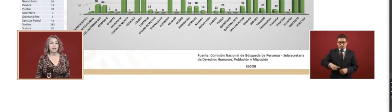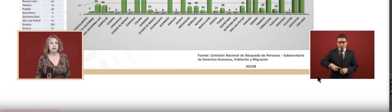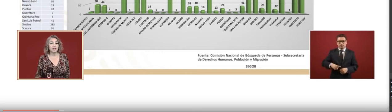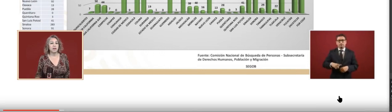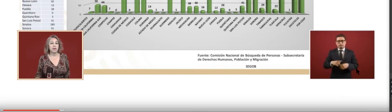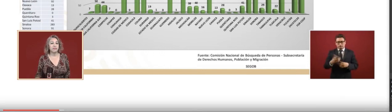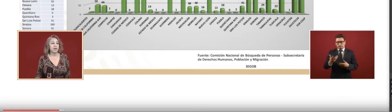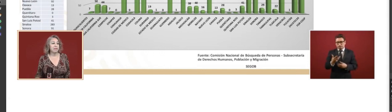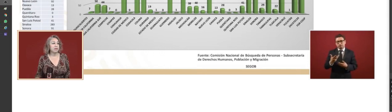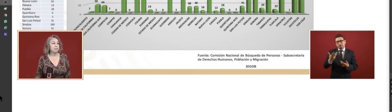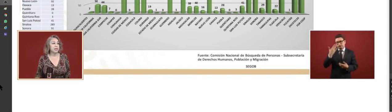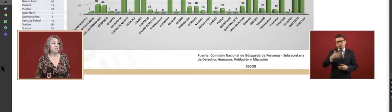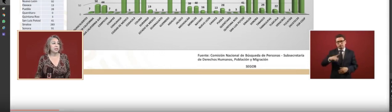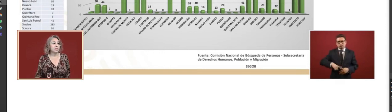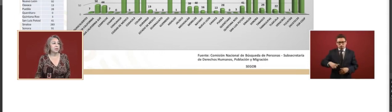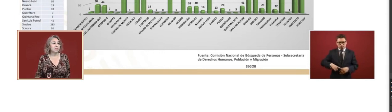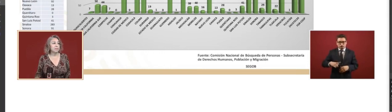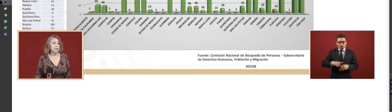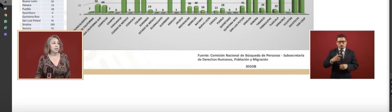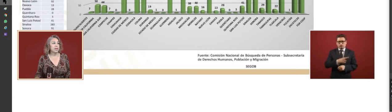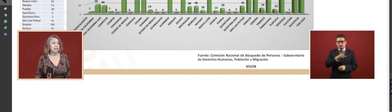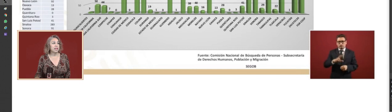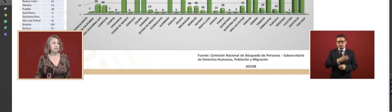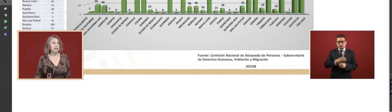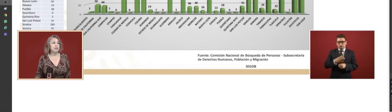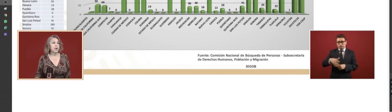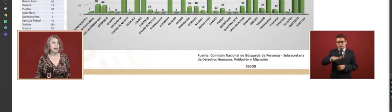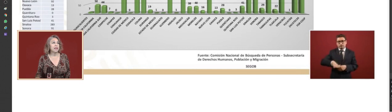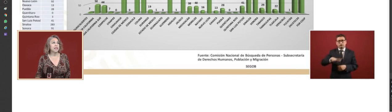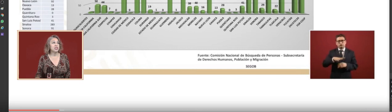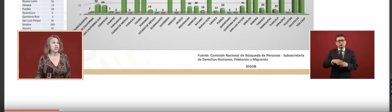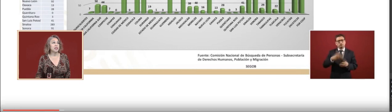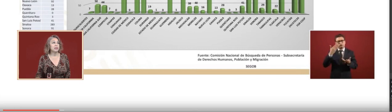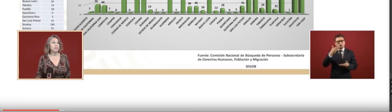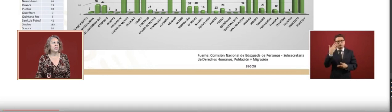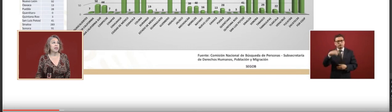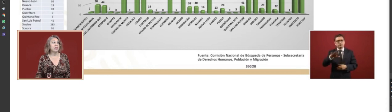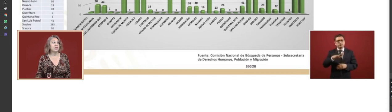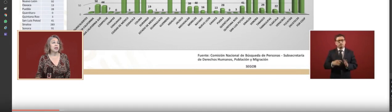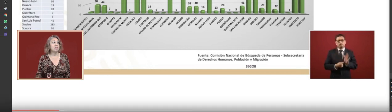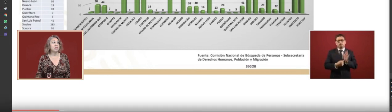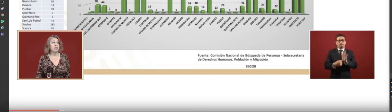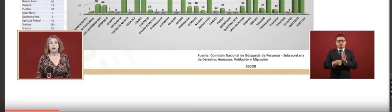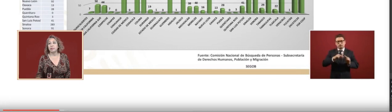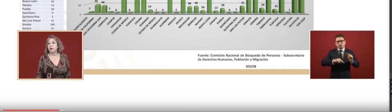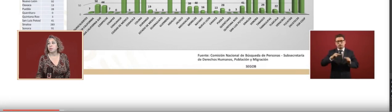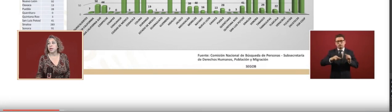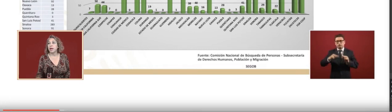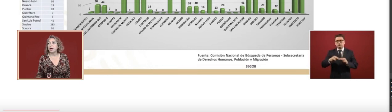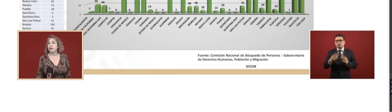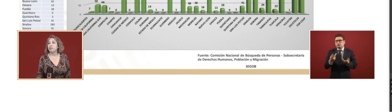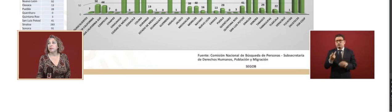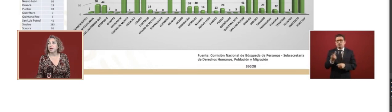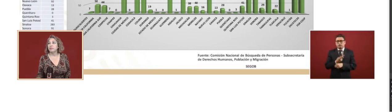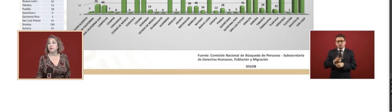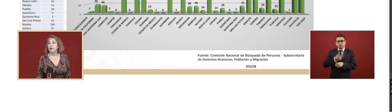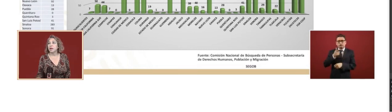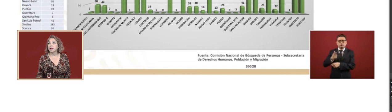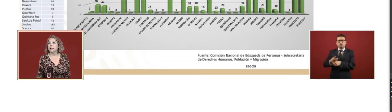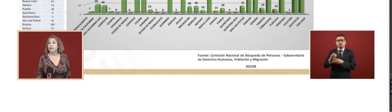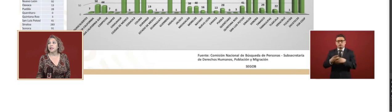by the Secretary of Government, that they've done a recognition of the number that we have